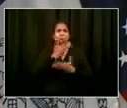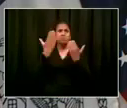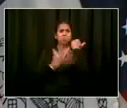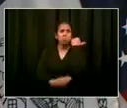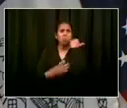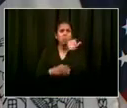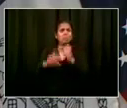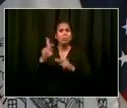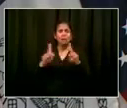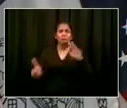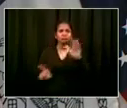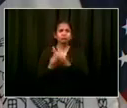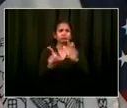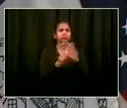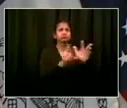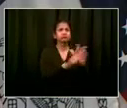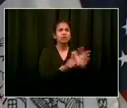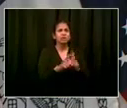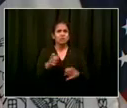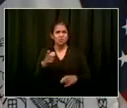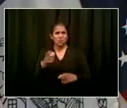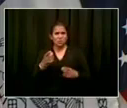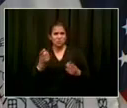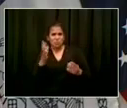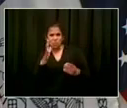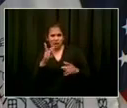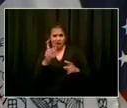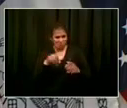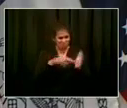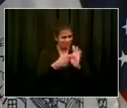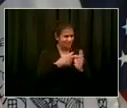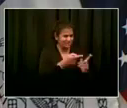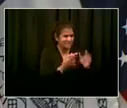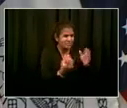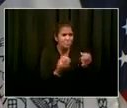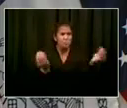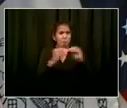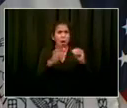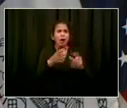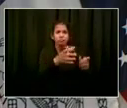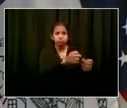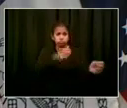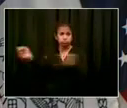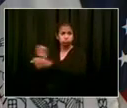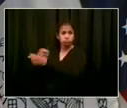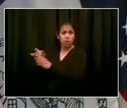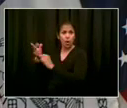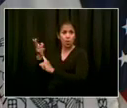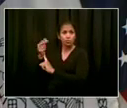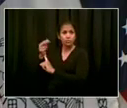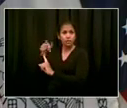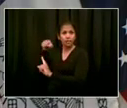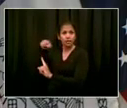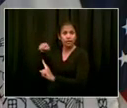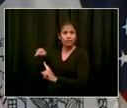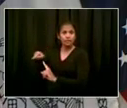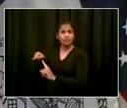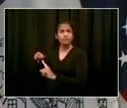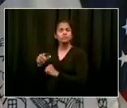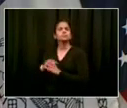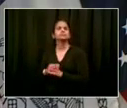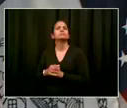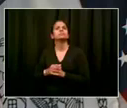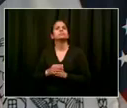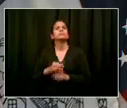We are going to be focused on the health and safety of all New Yorkers, including, of course, homeless New Yorkers, depending on what happens with the